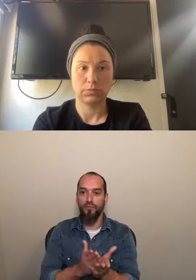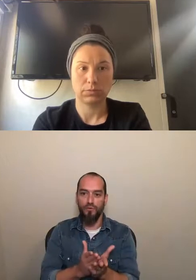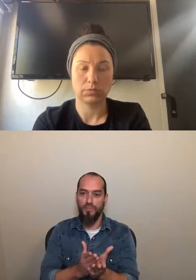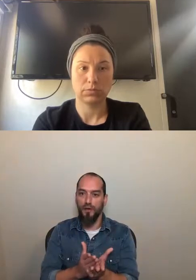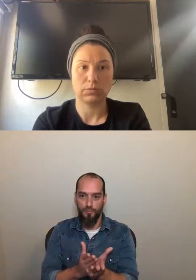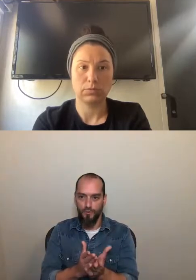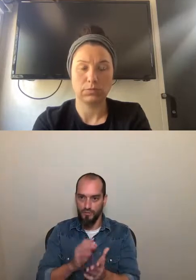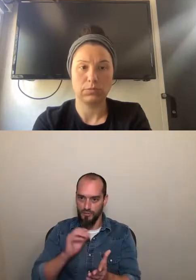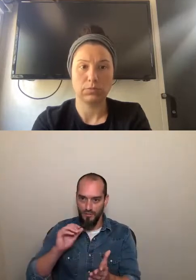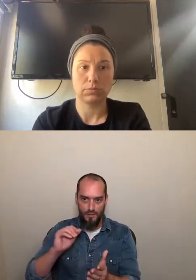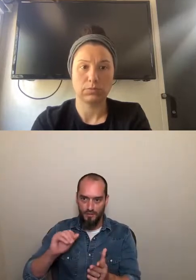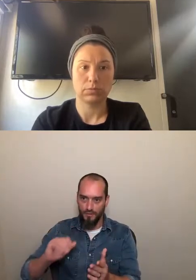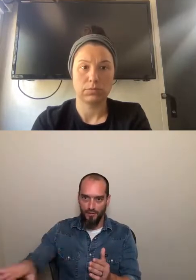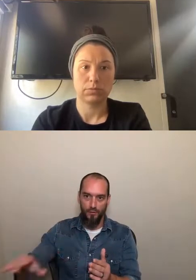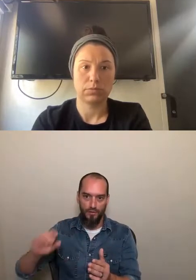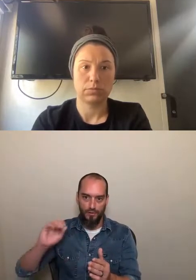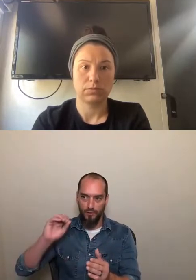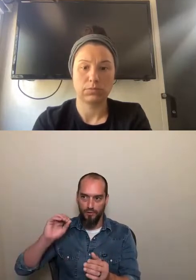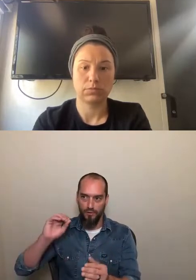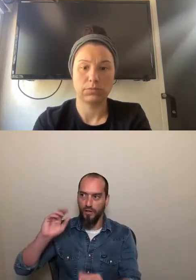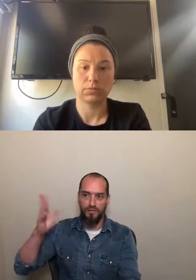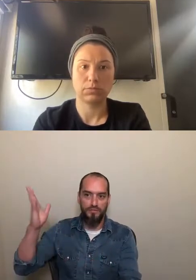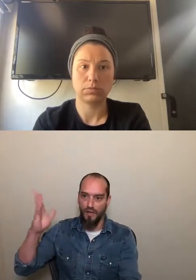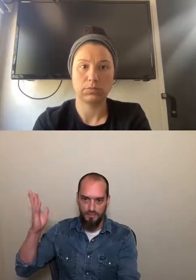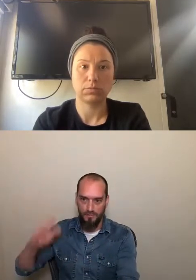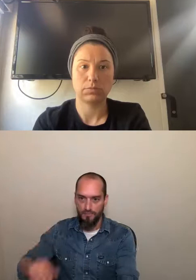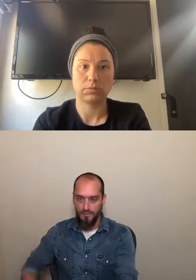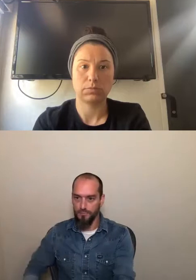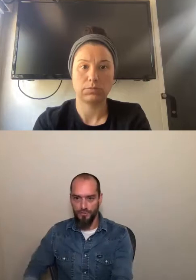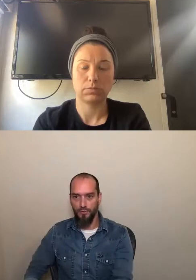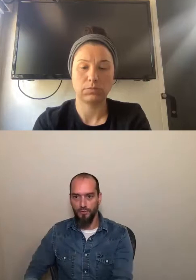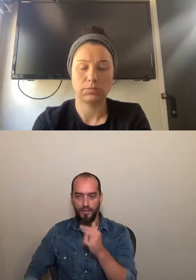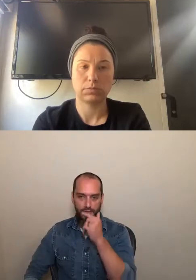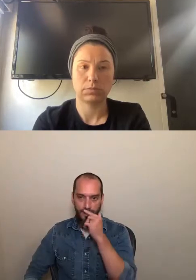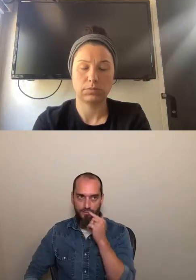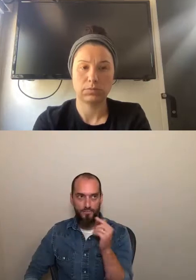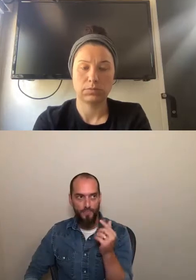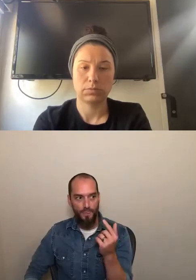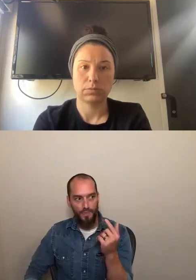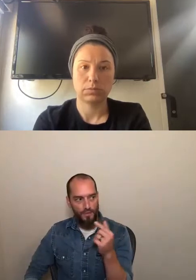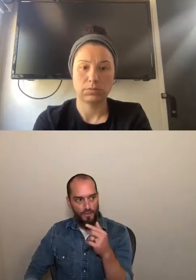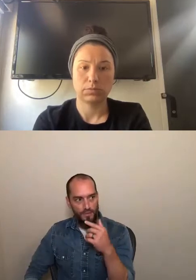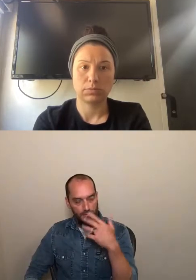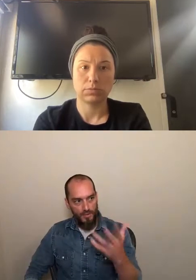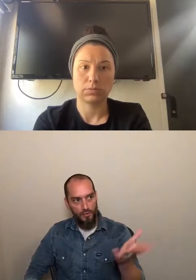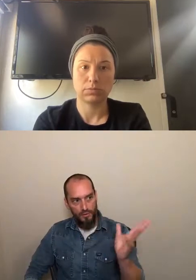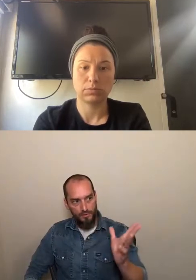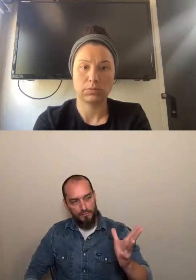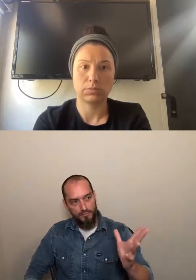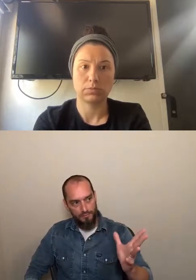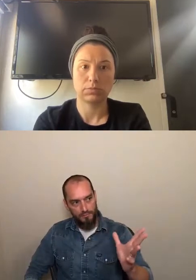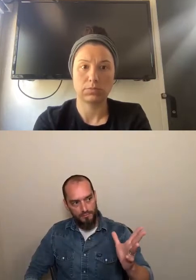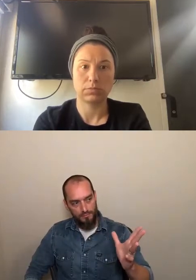anything for them to help, or just they're ignoring them, or they're calling it dust, something stupid like that. So I go